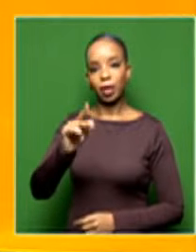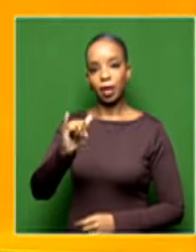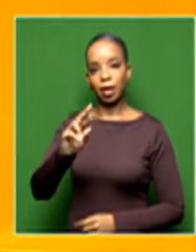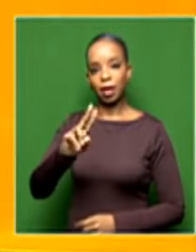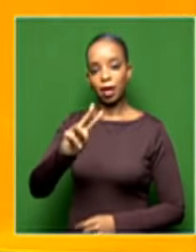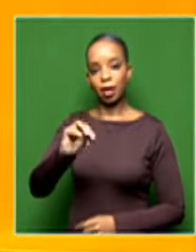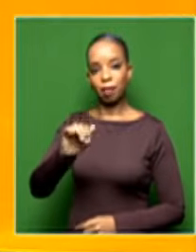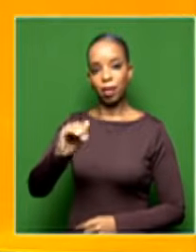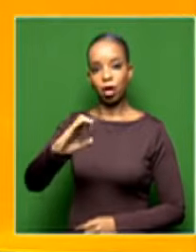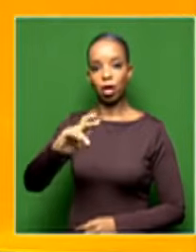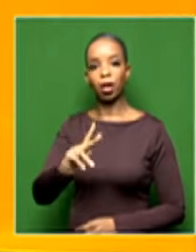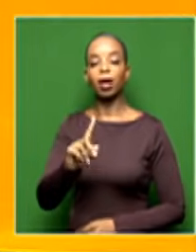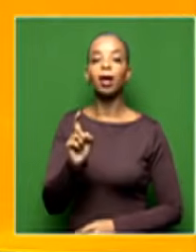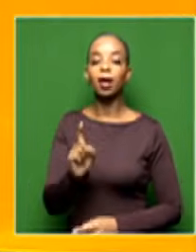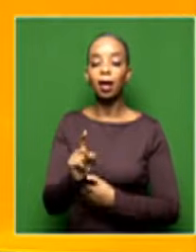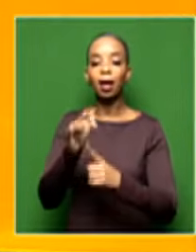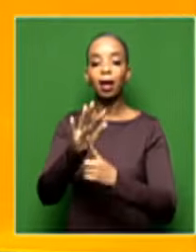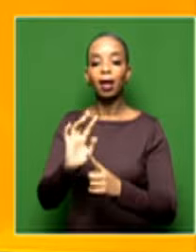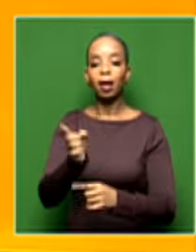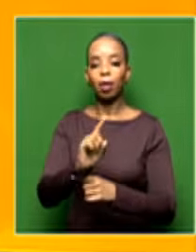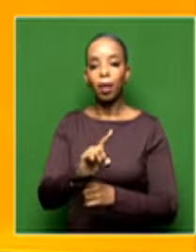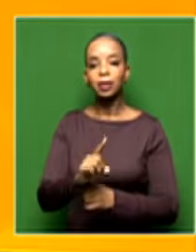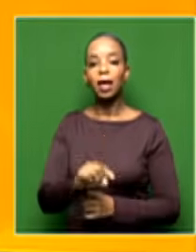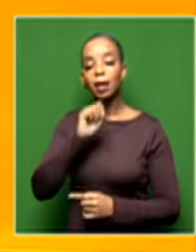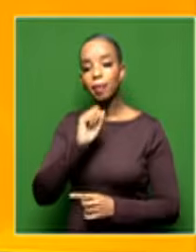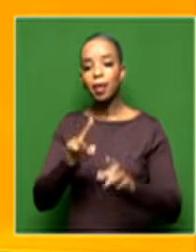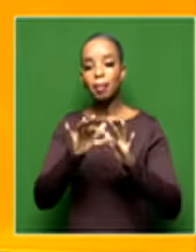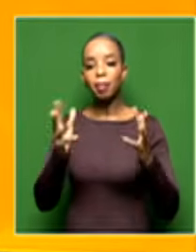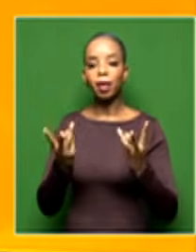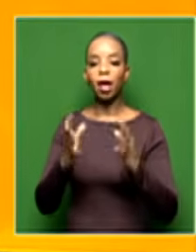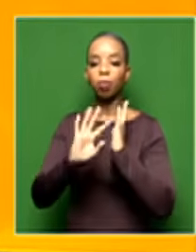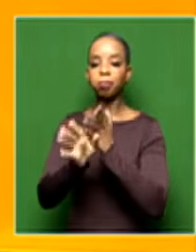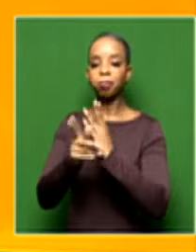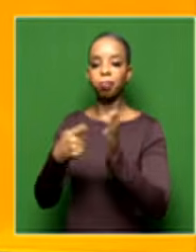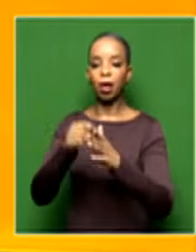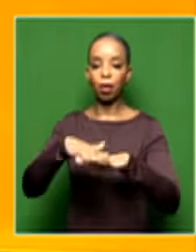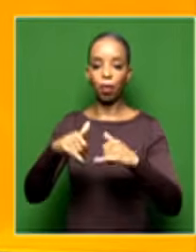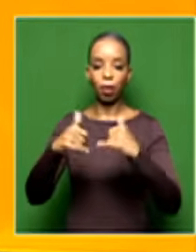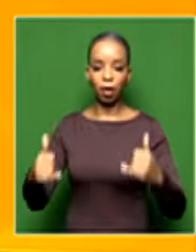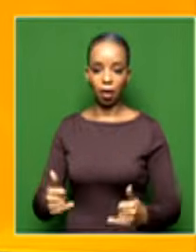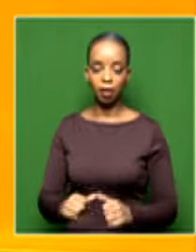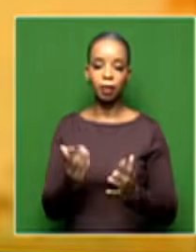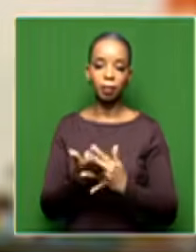study by NielsenSA that reveals the surge in online shopping post the coronavirus pandemic. Let's go for coffee.